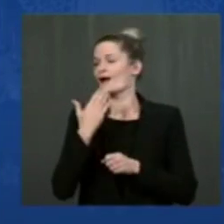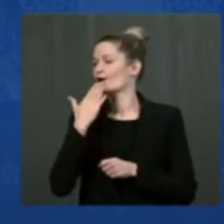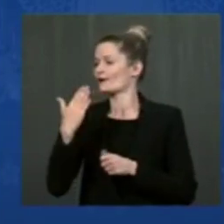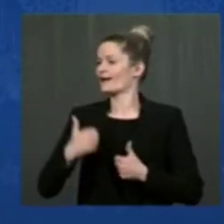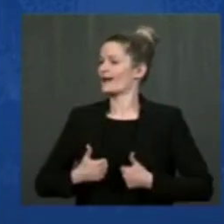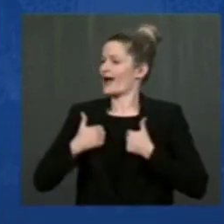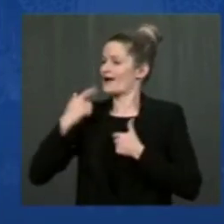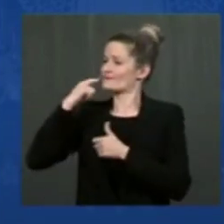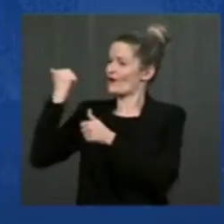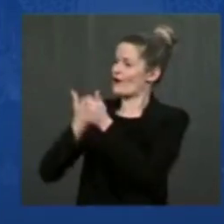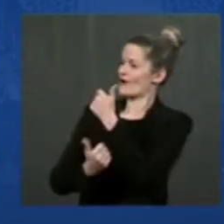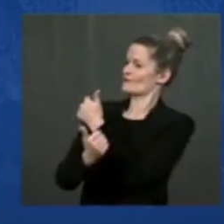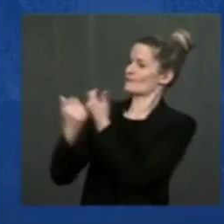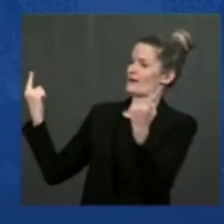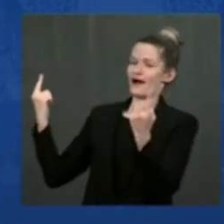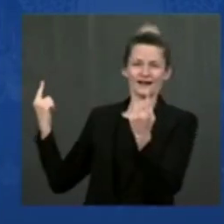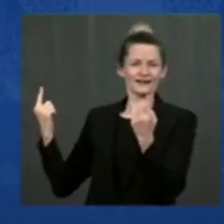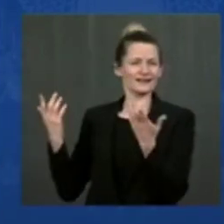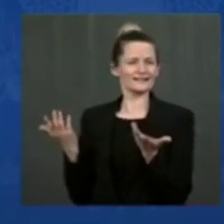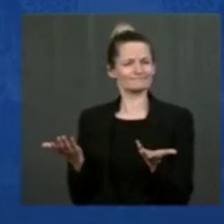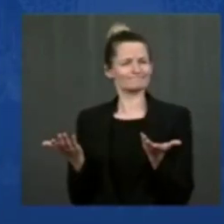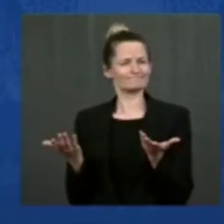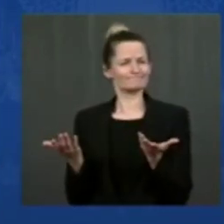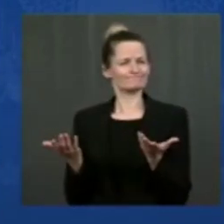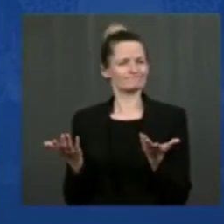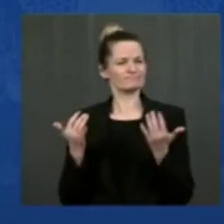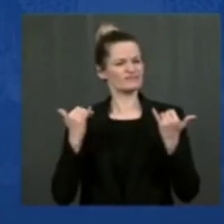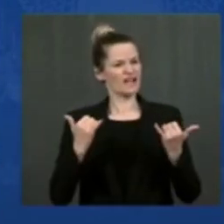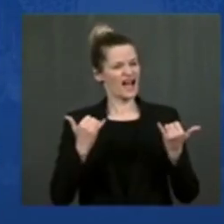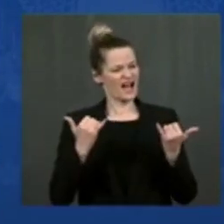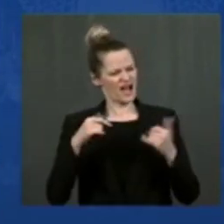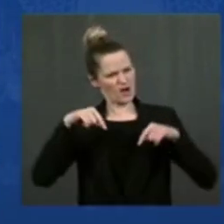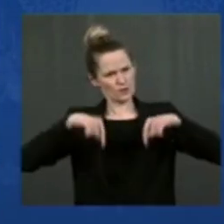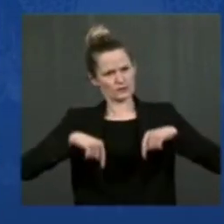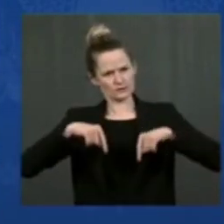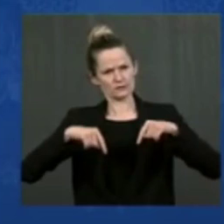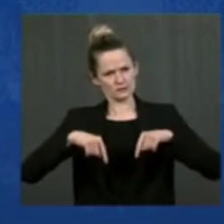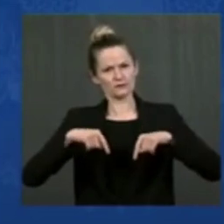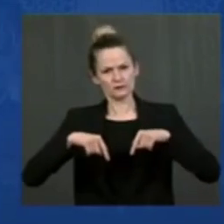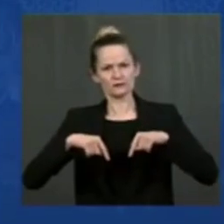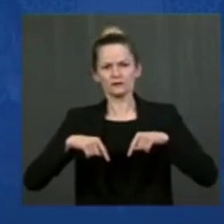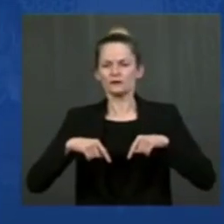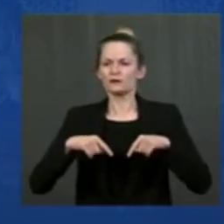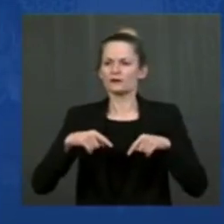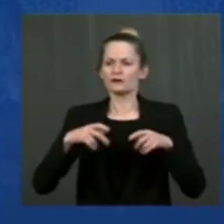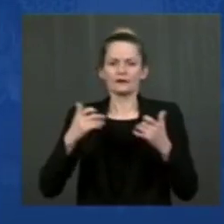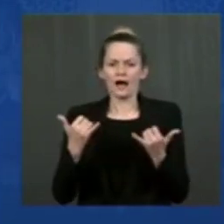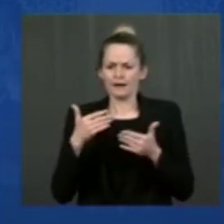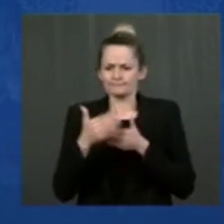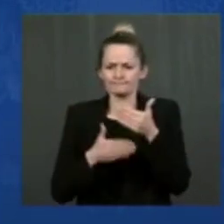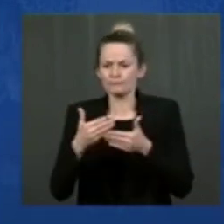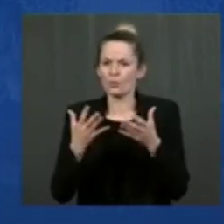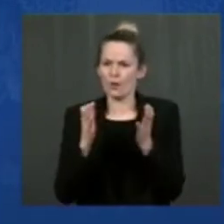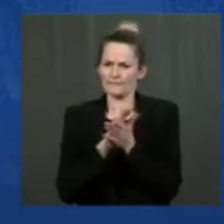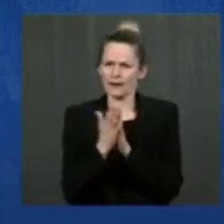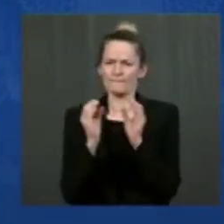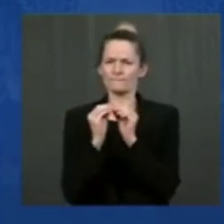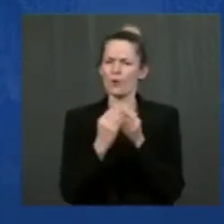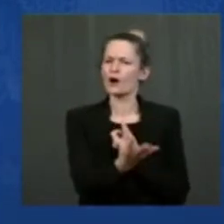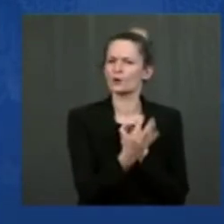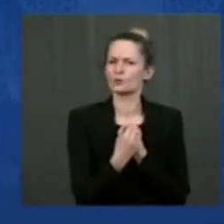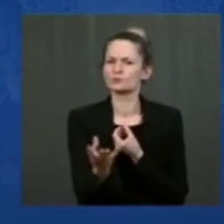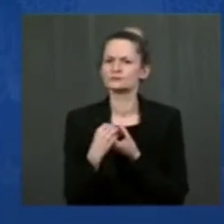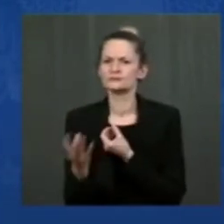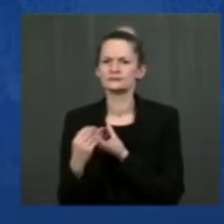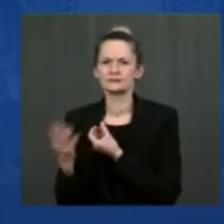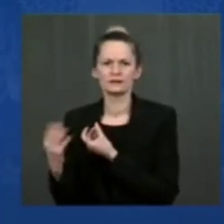moment, we are building a modern, inclusive labor movement, a movement in every sector,